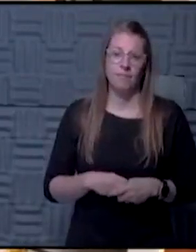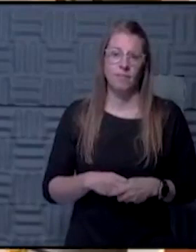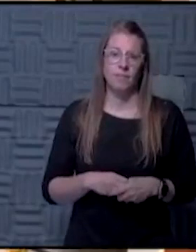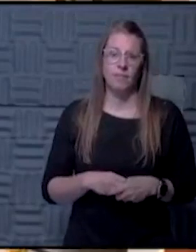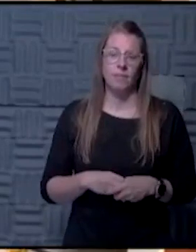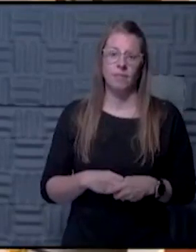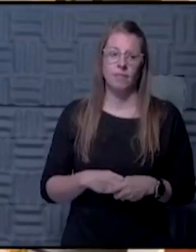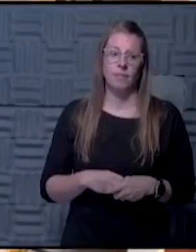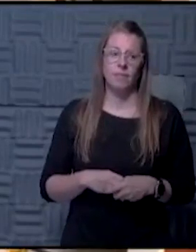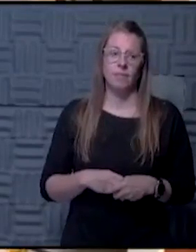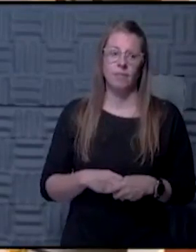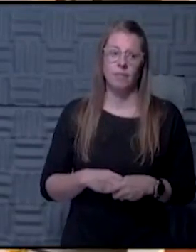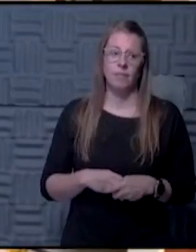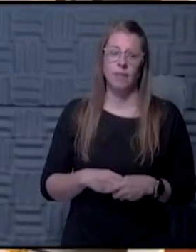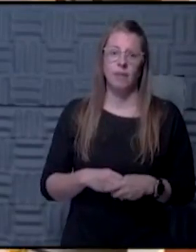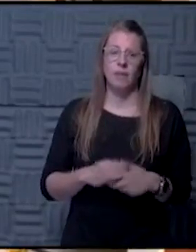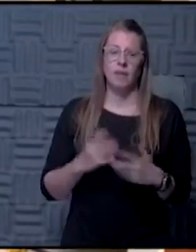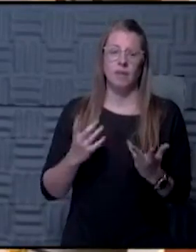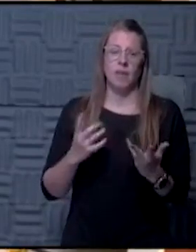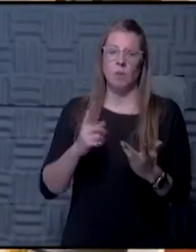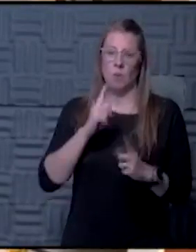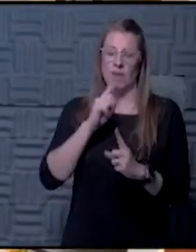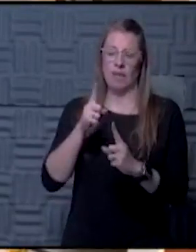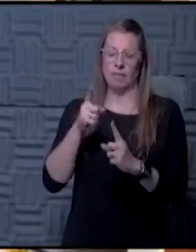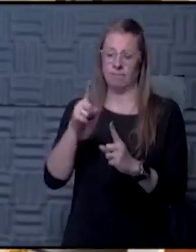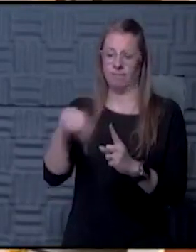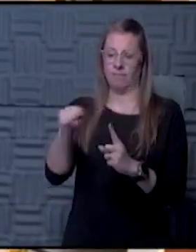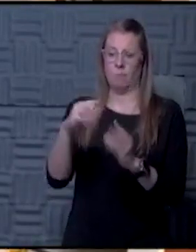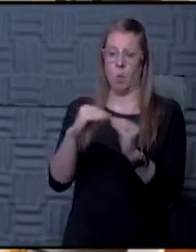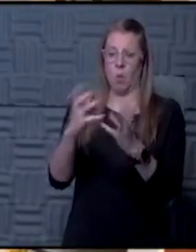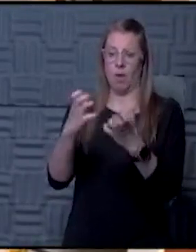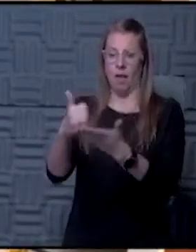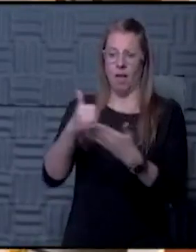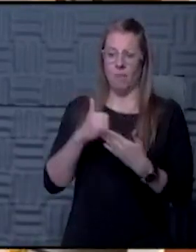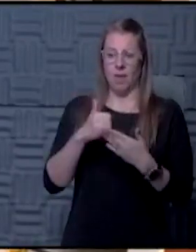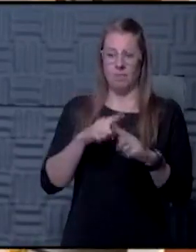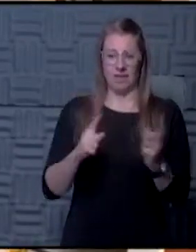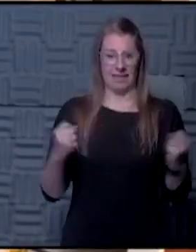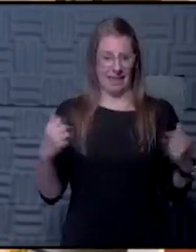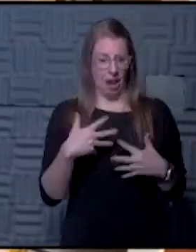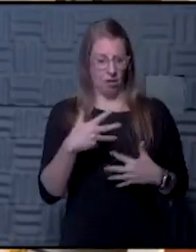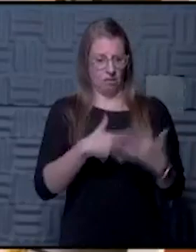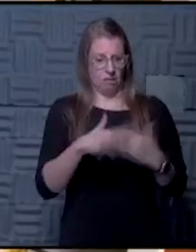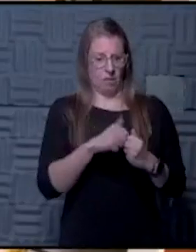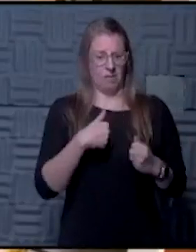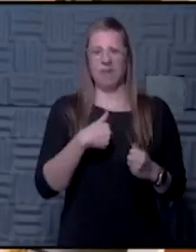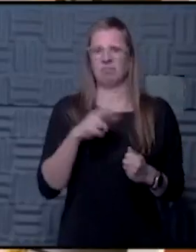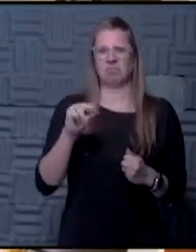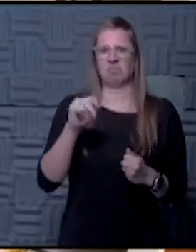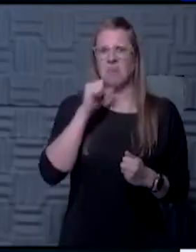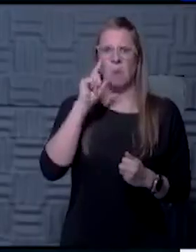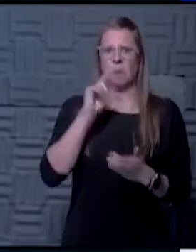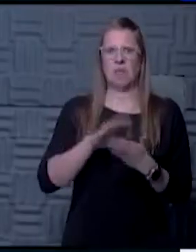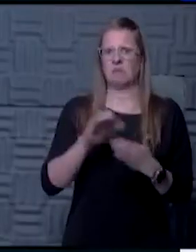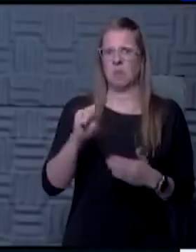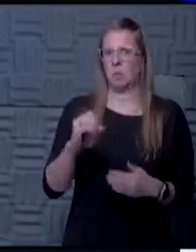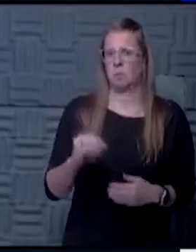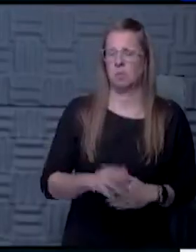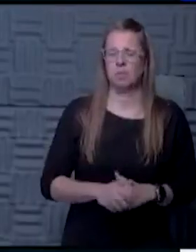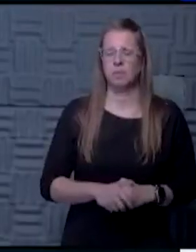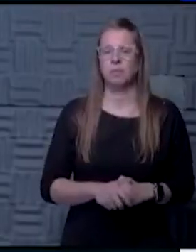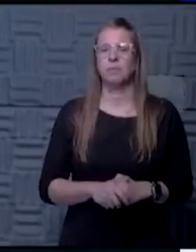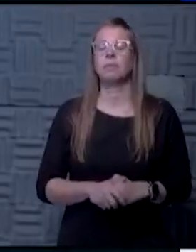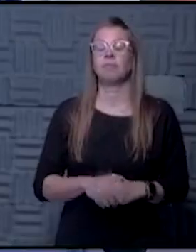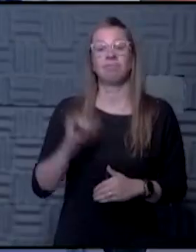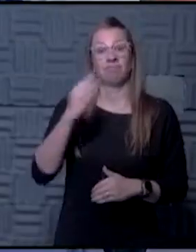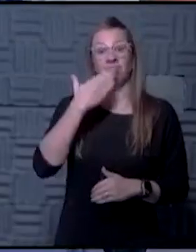yes, I'm treated differently in that way, but not anybody scared to be around me or anything like that, I don't believe. I think